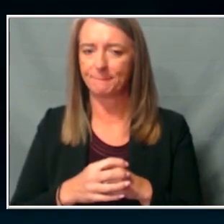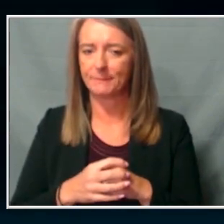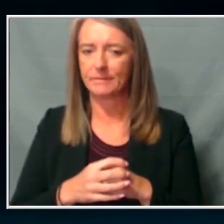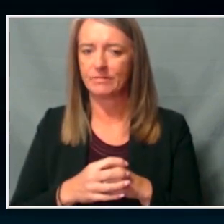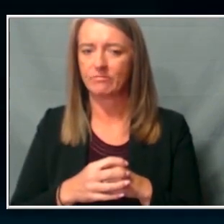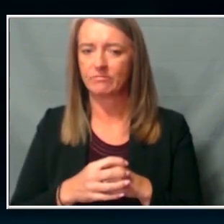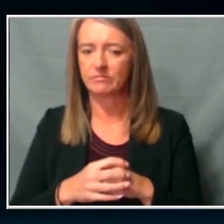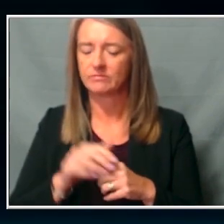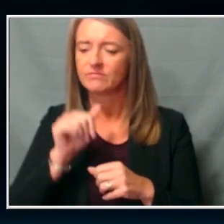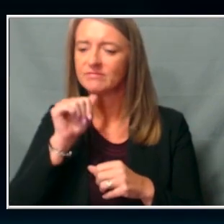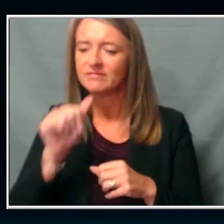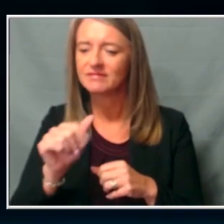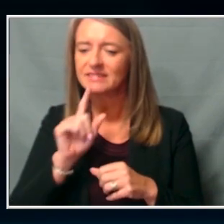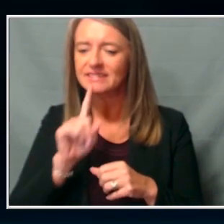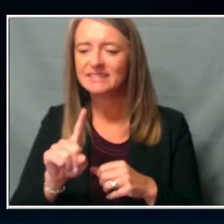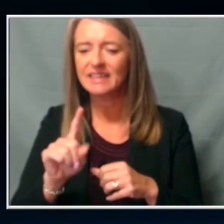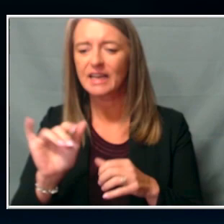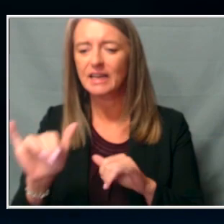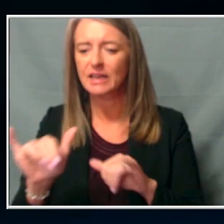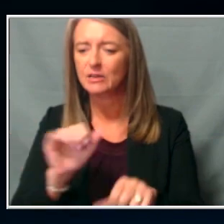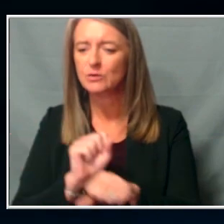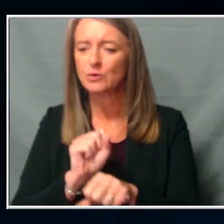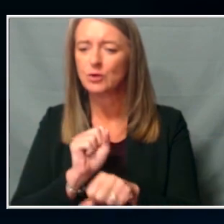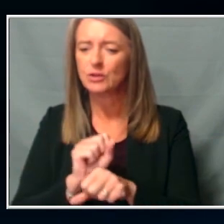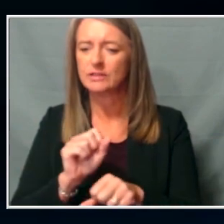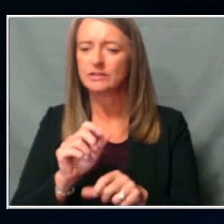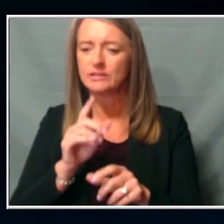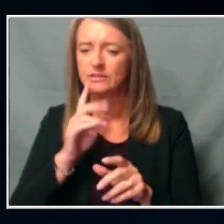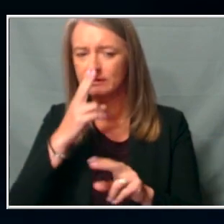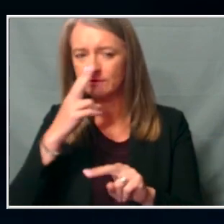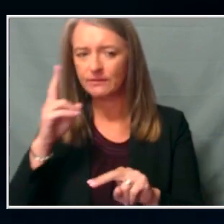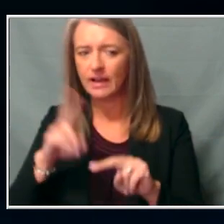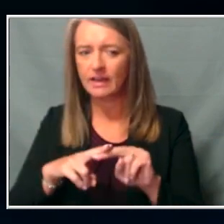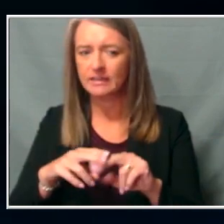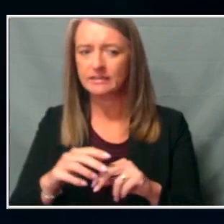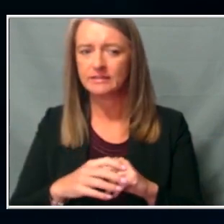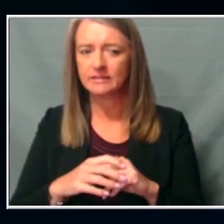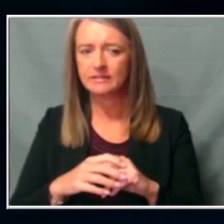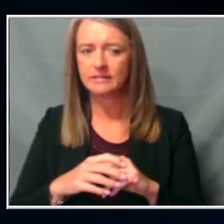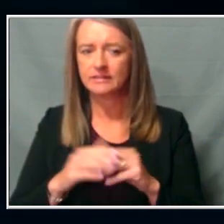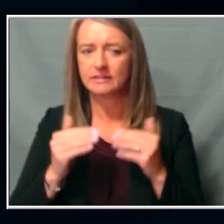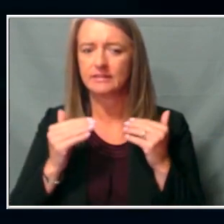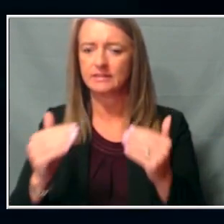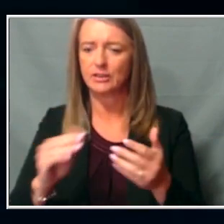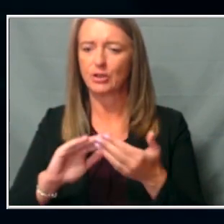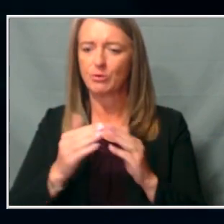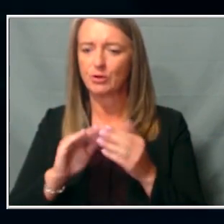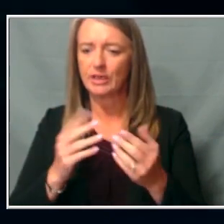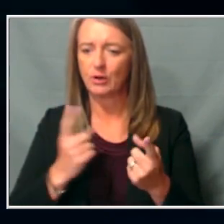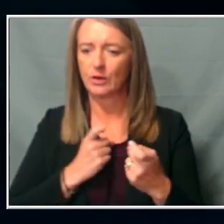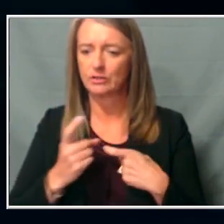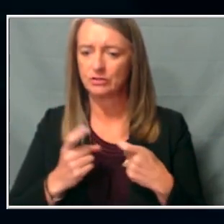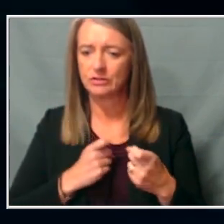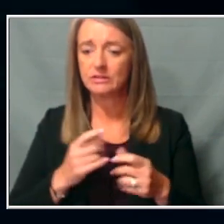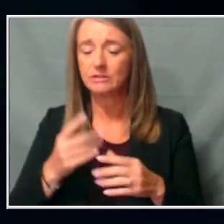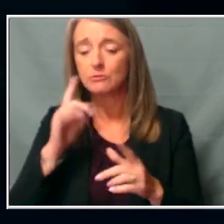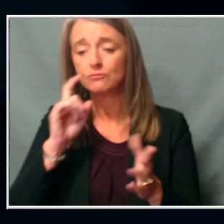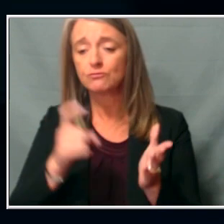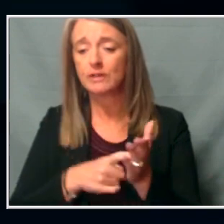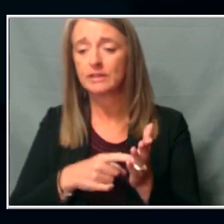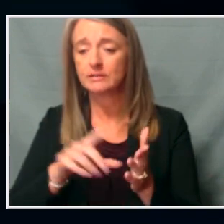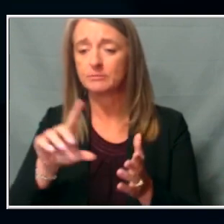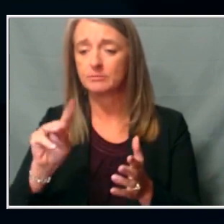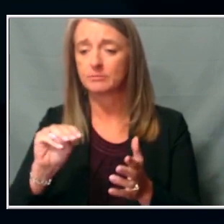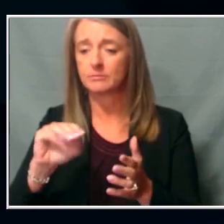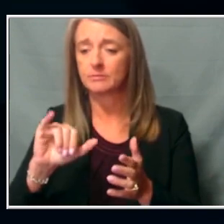It's not even like work. It's honestly just fun. All right, let's get to our community questions. You might recognize Michelle DeMartino from